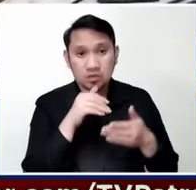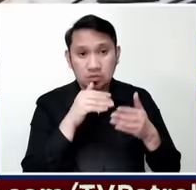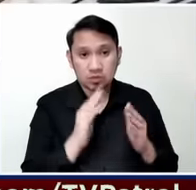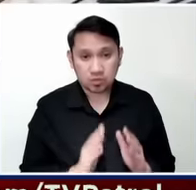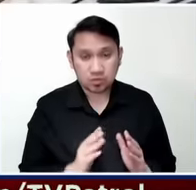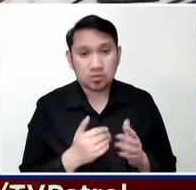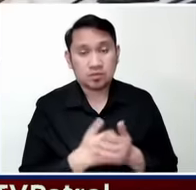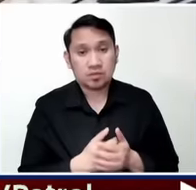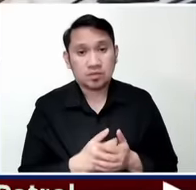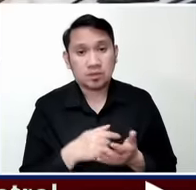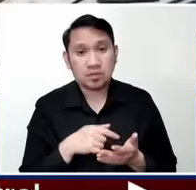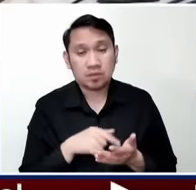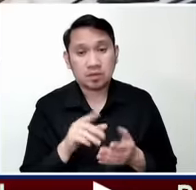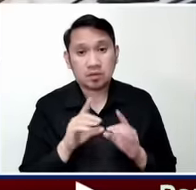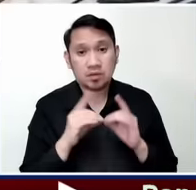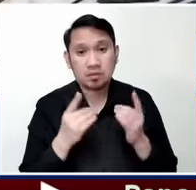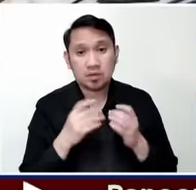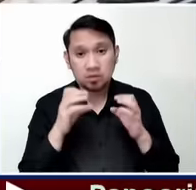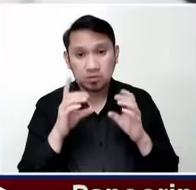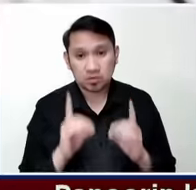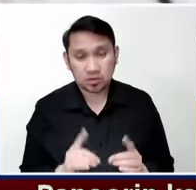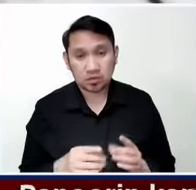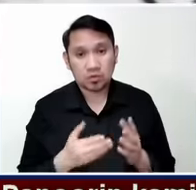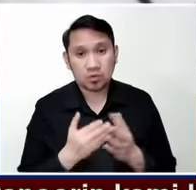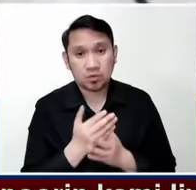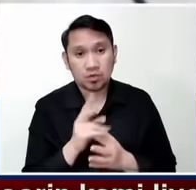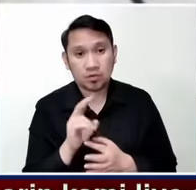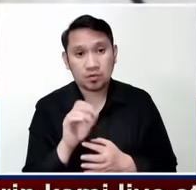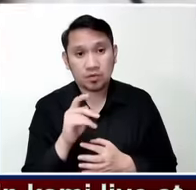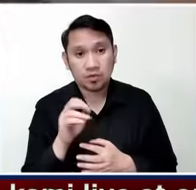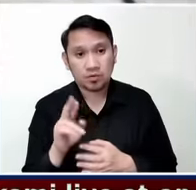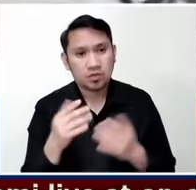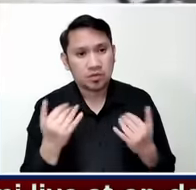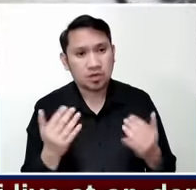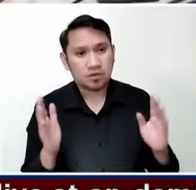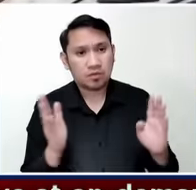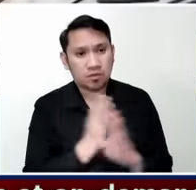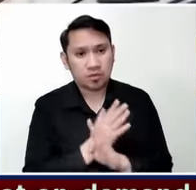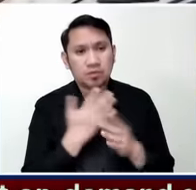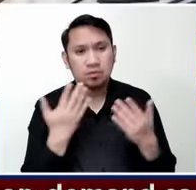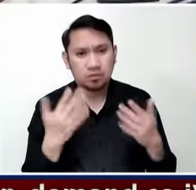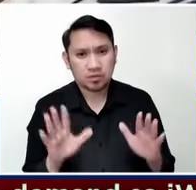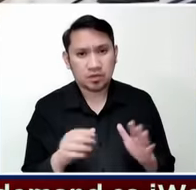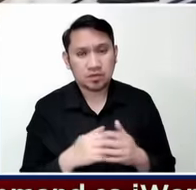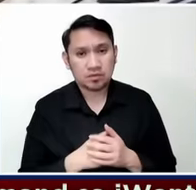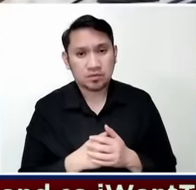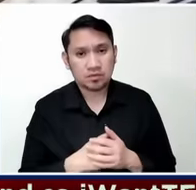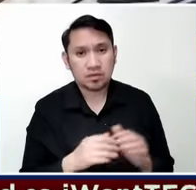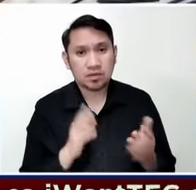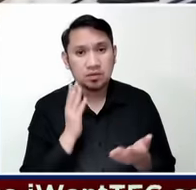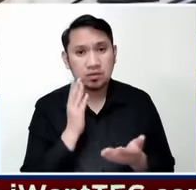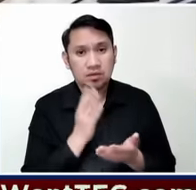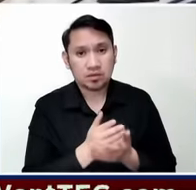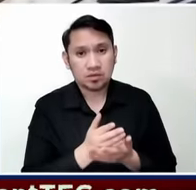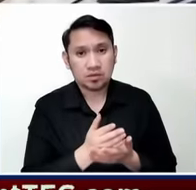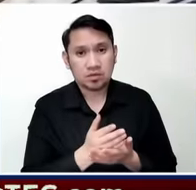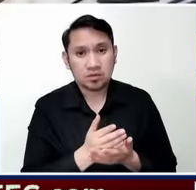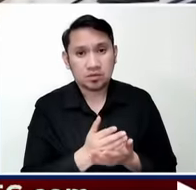by DepEd through vouchers. The transition period is already finished. It stopped. It finished